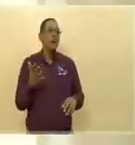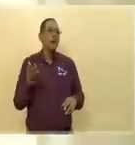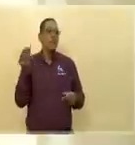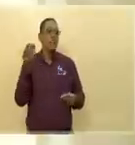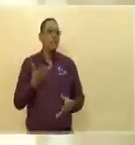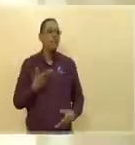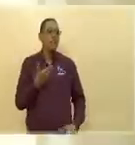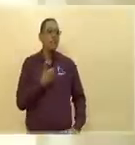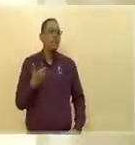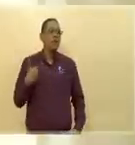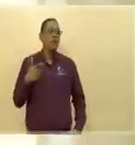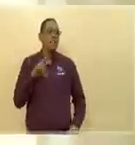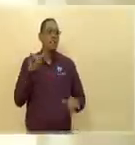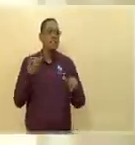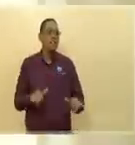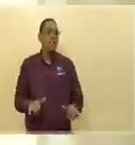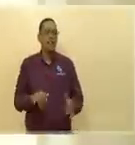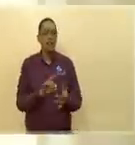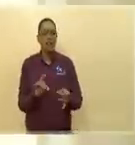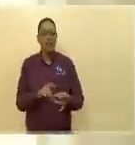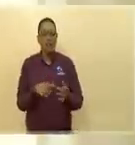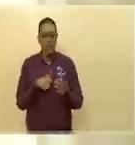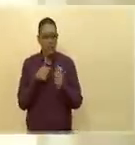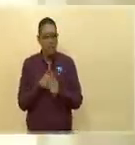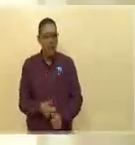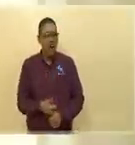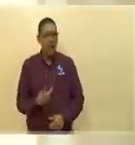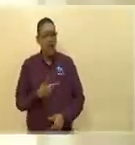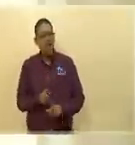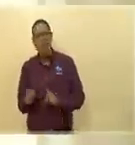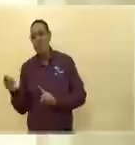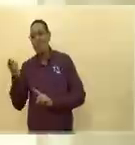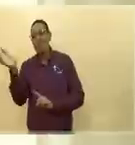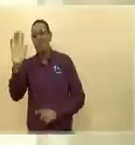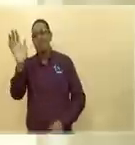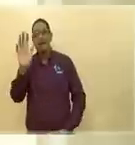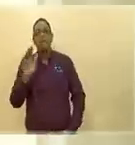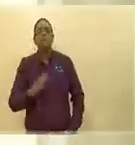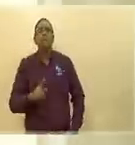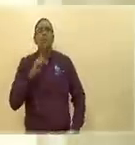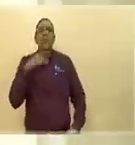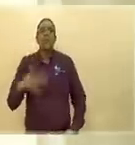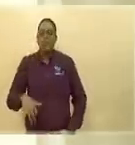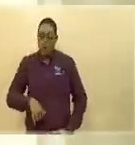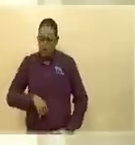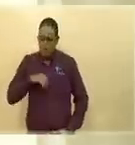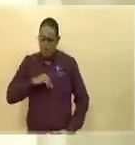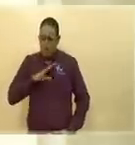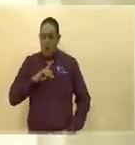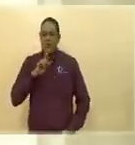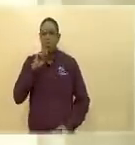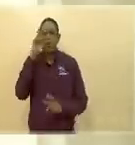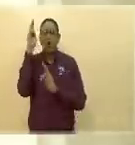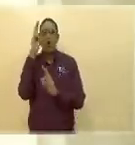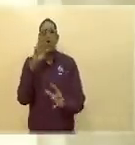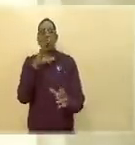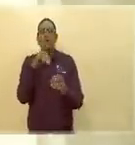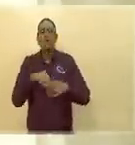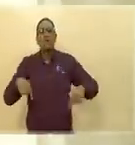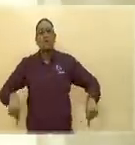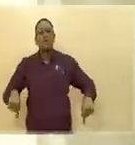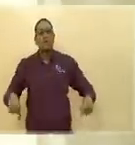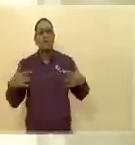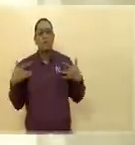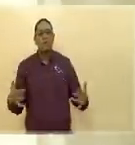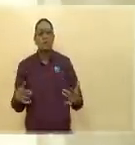my colleagues is to stick to the script, so I'm going to be doing that. It is with immense pride and truly an honor to participate in the occasion